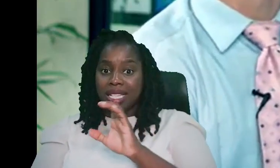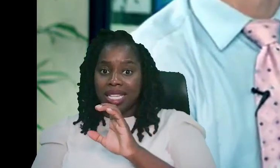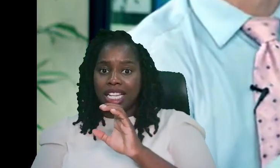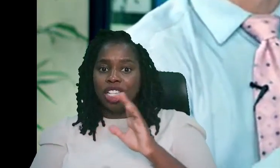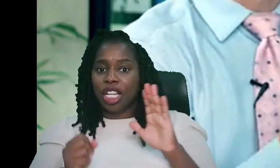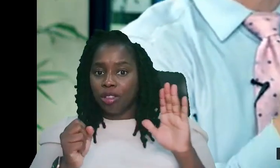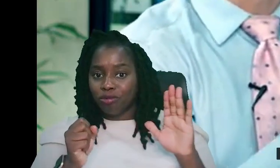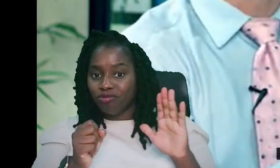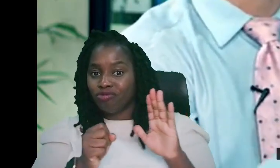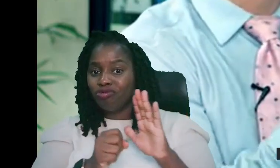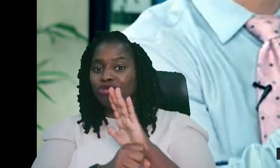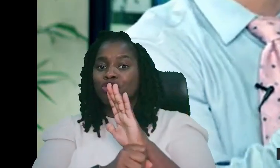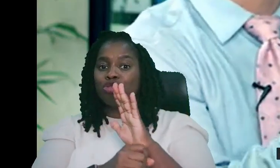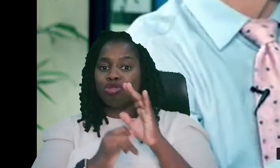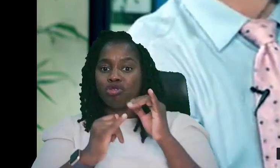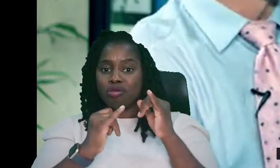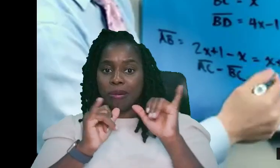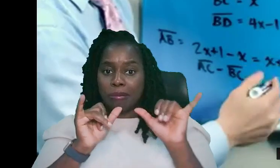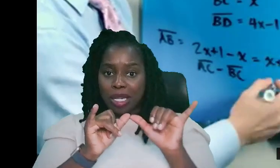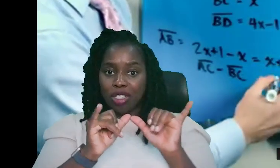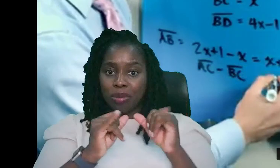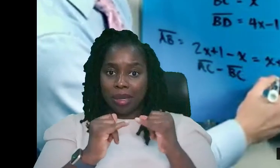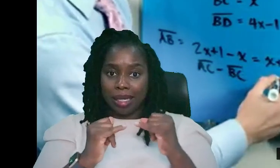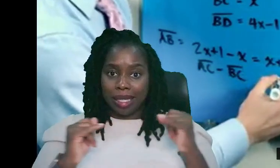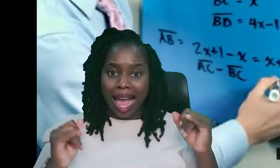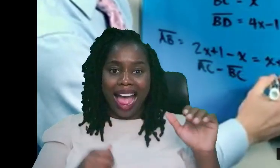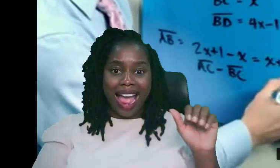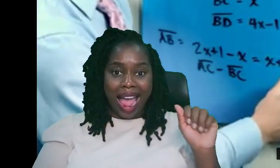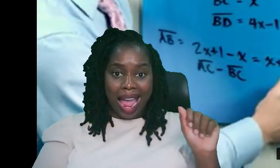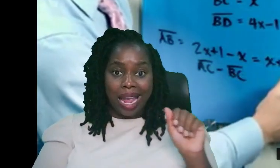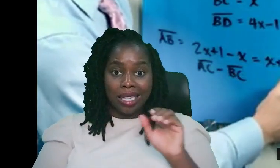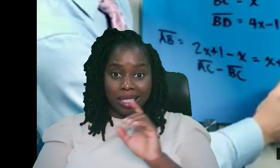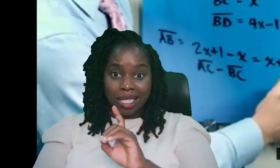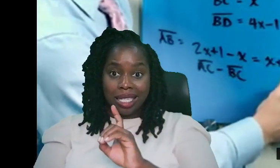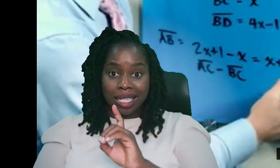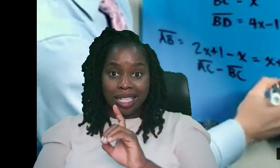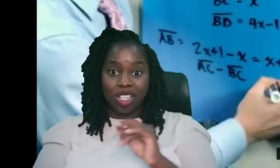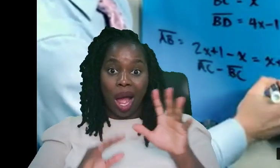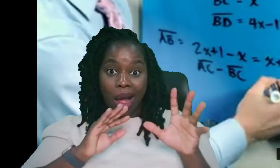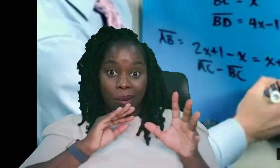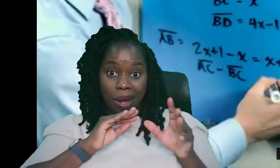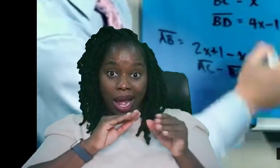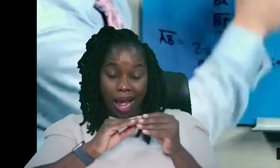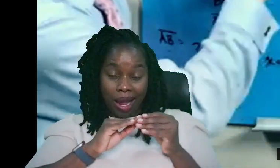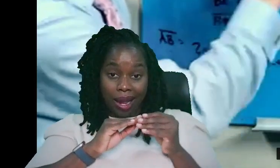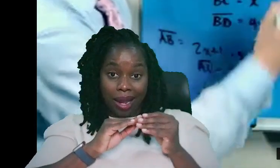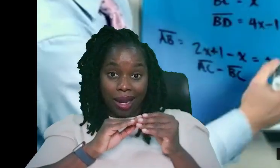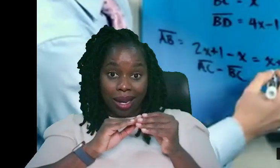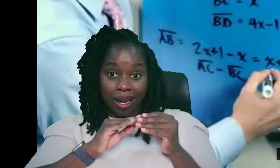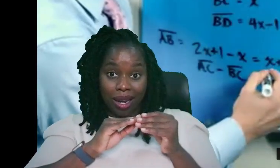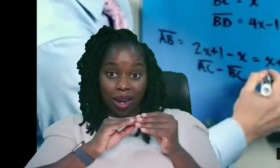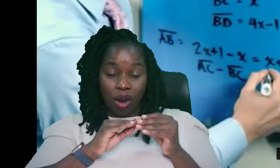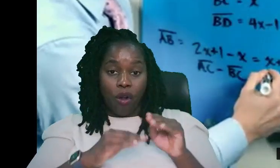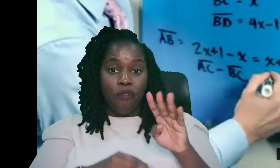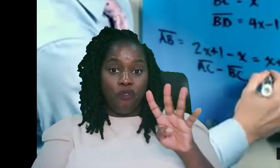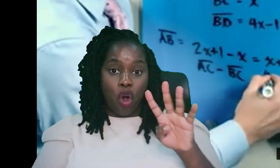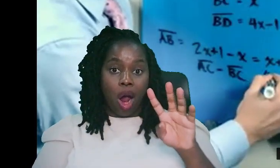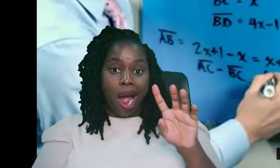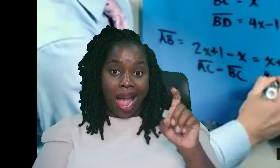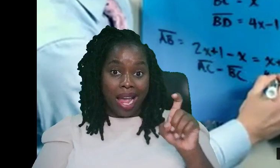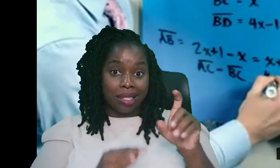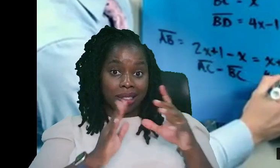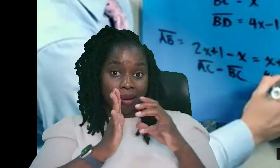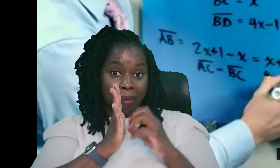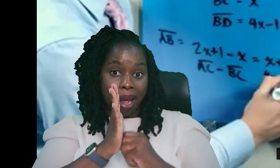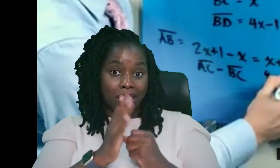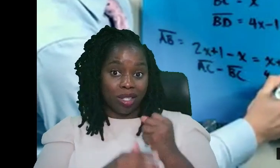cumulative segment AD. So I will add our 4x minus 1.